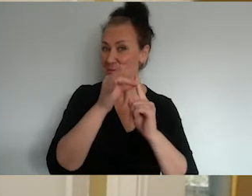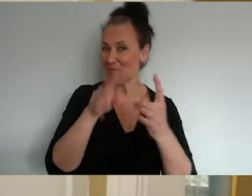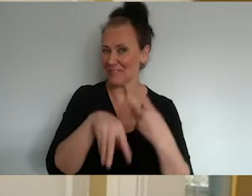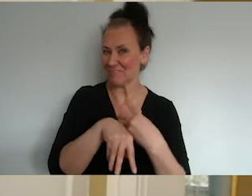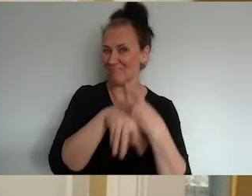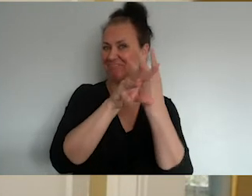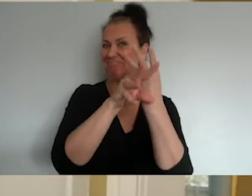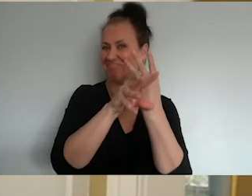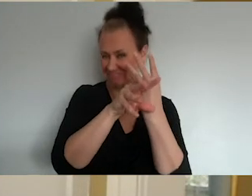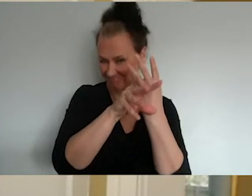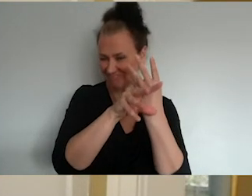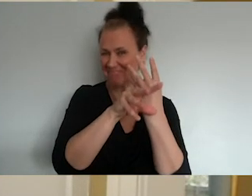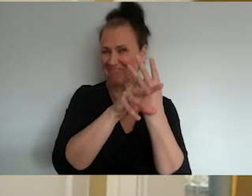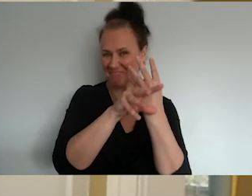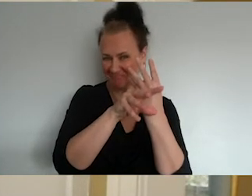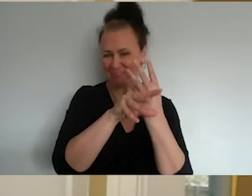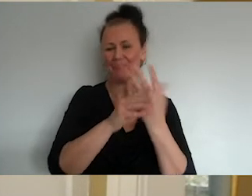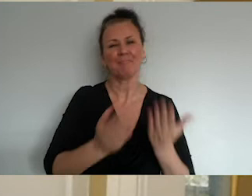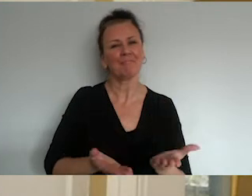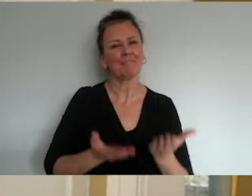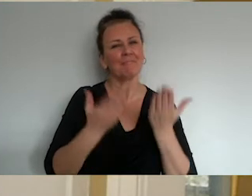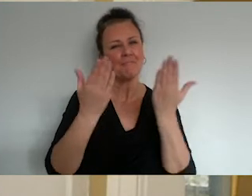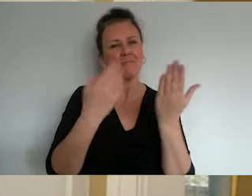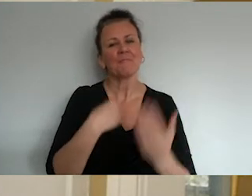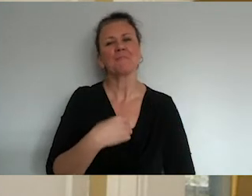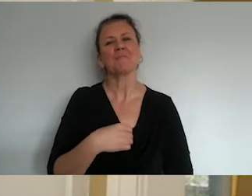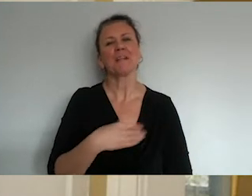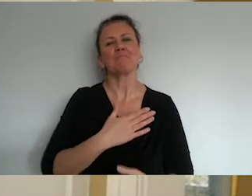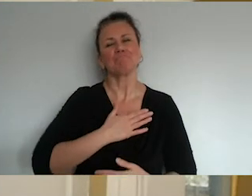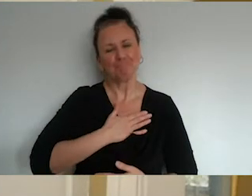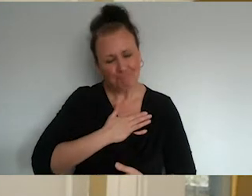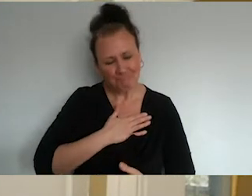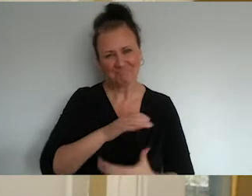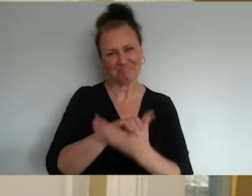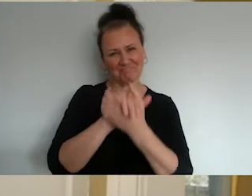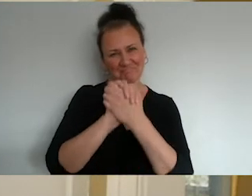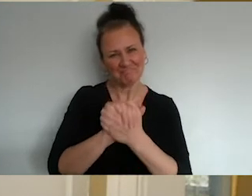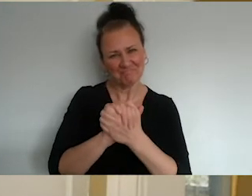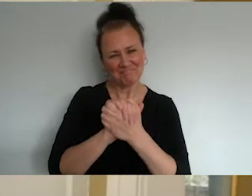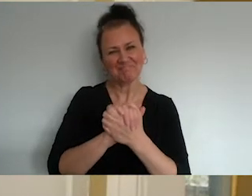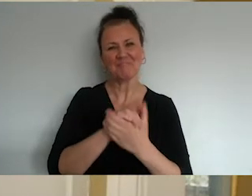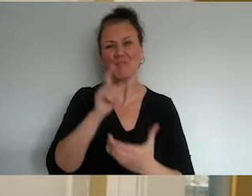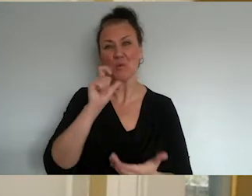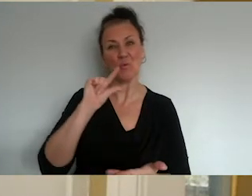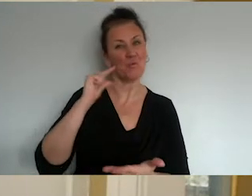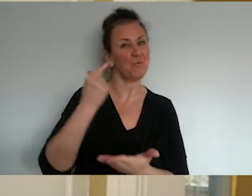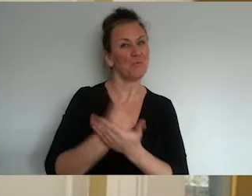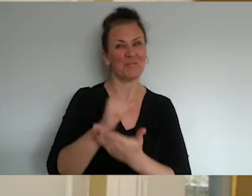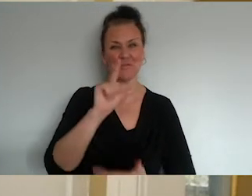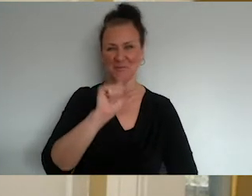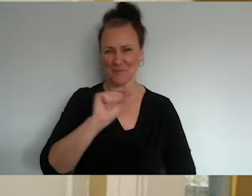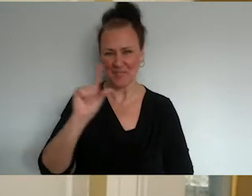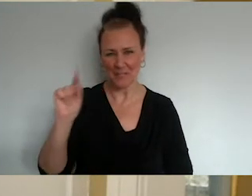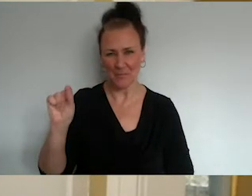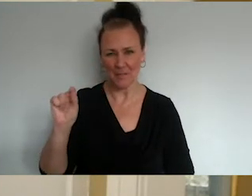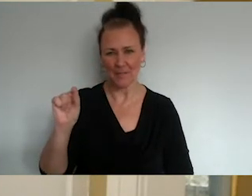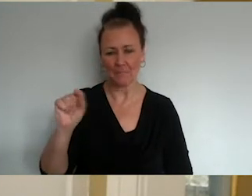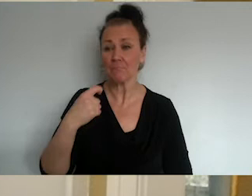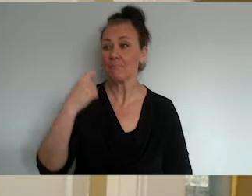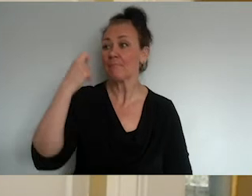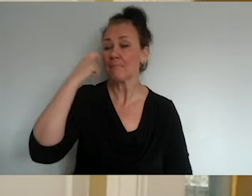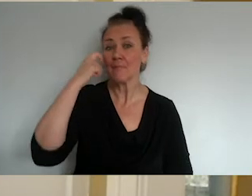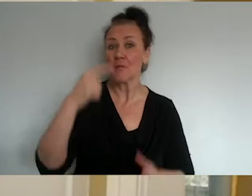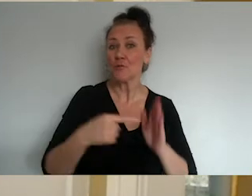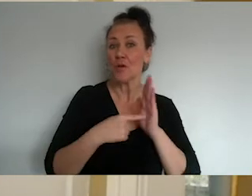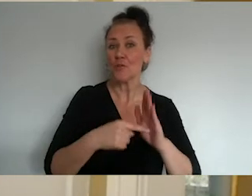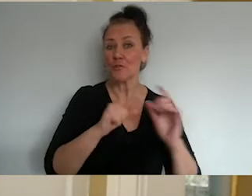in a unique virtual format and to offer my warm congratulations to our 2020 graduates. We just saw who and